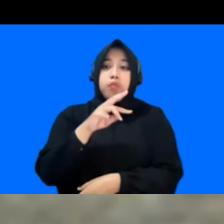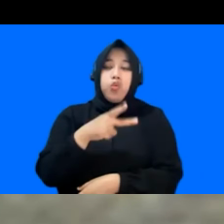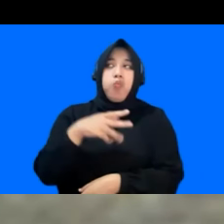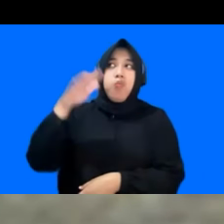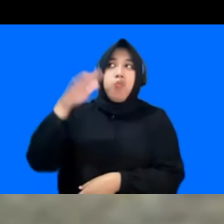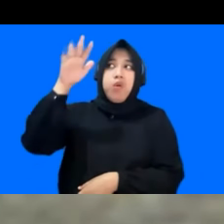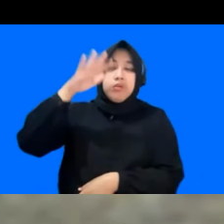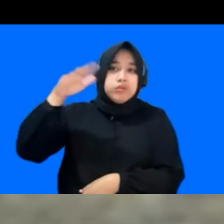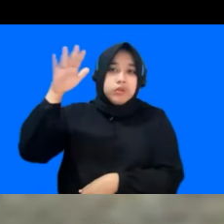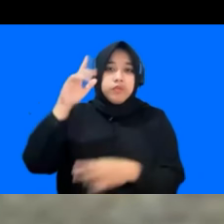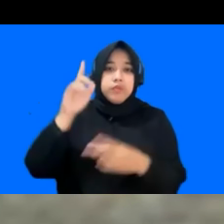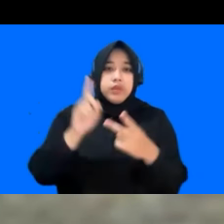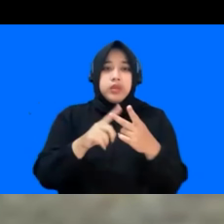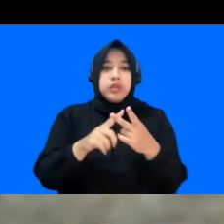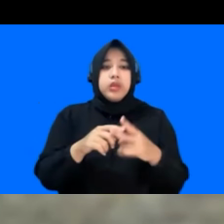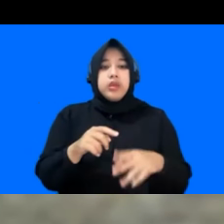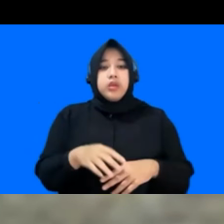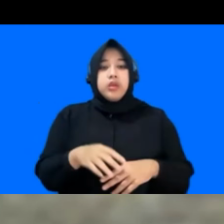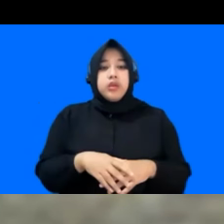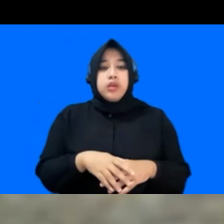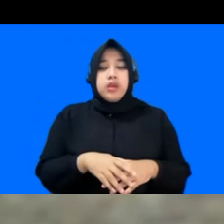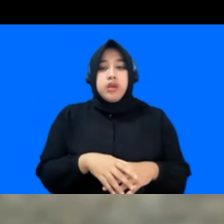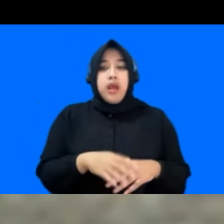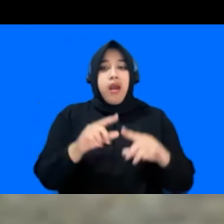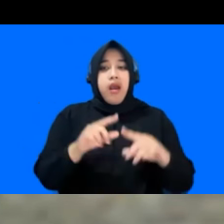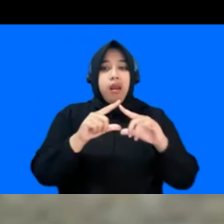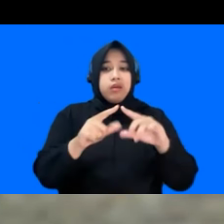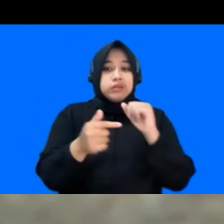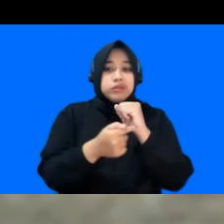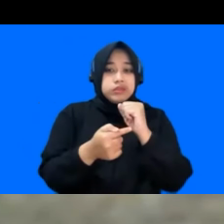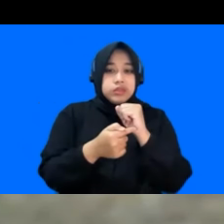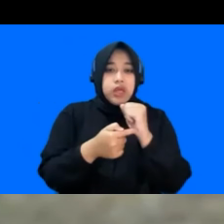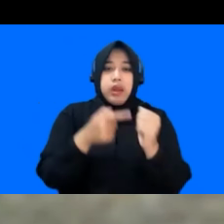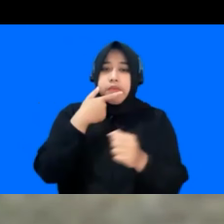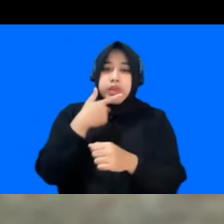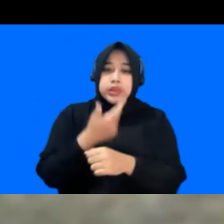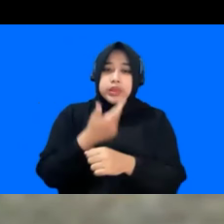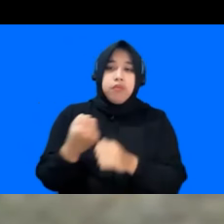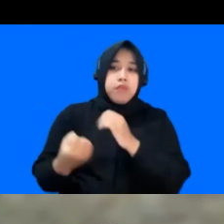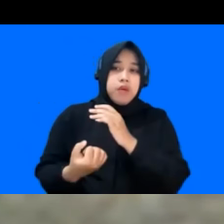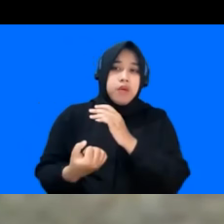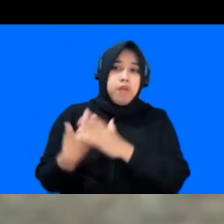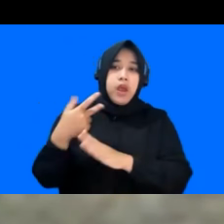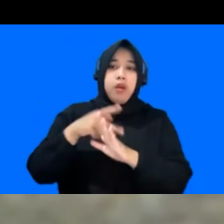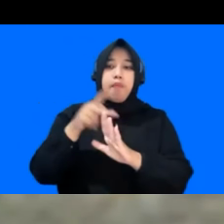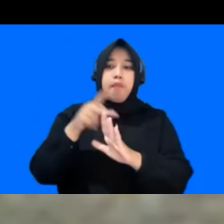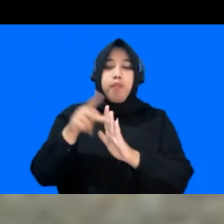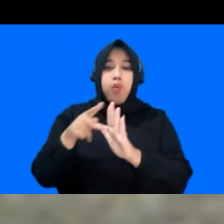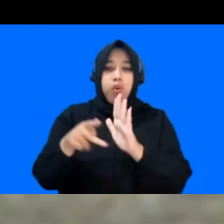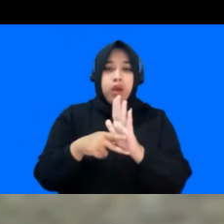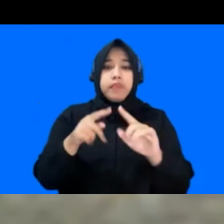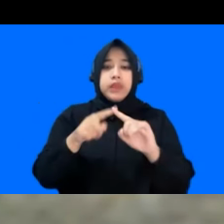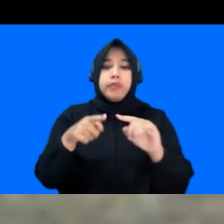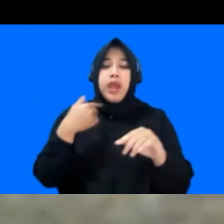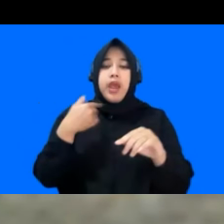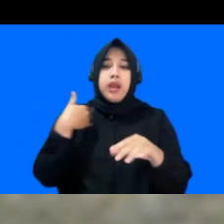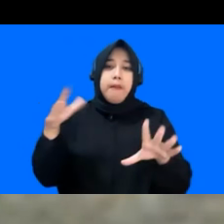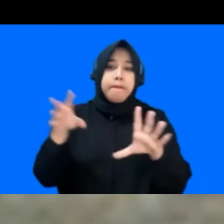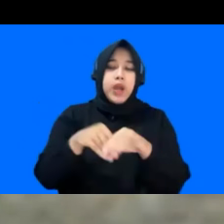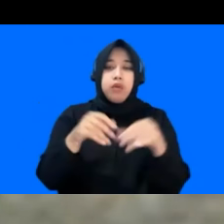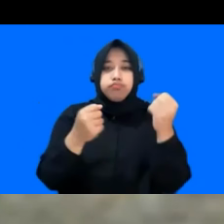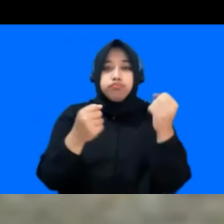crucial to develop projects, but only in a supporting role. We are in a climate and a